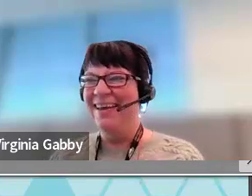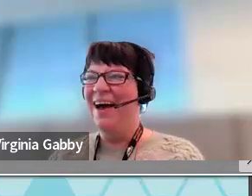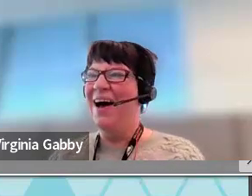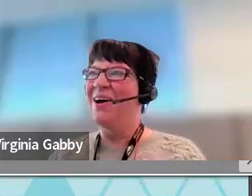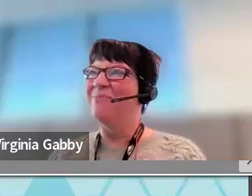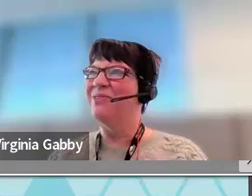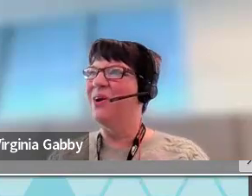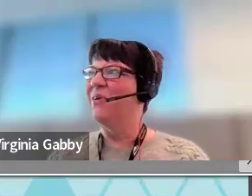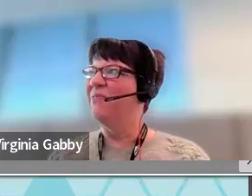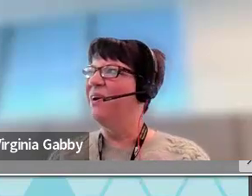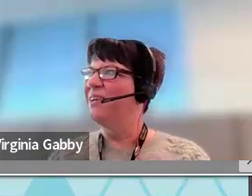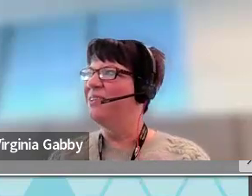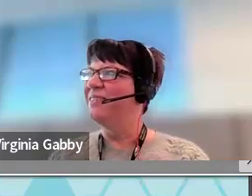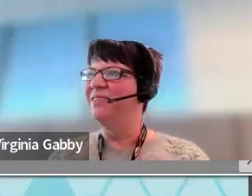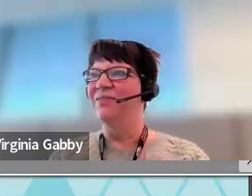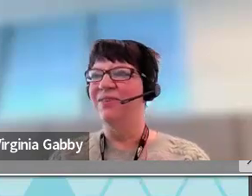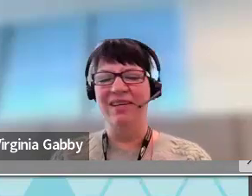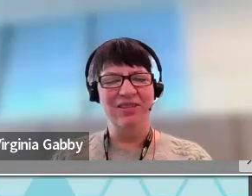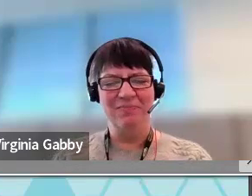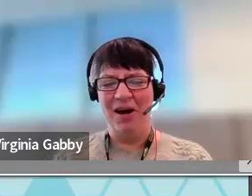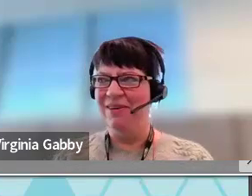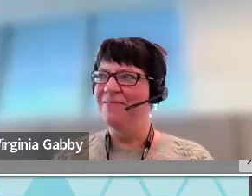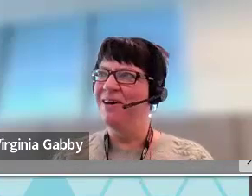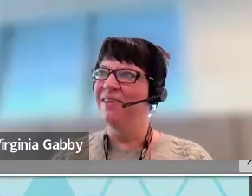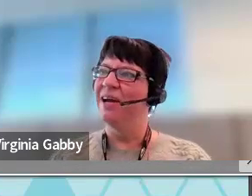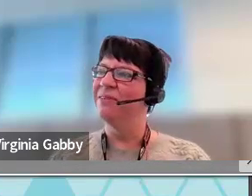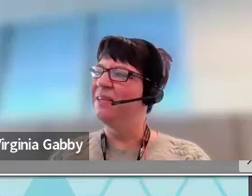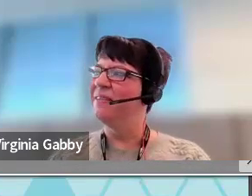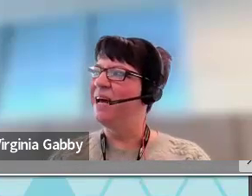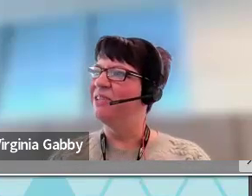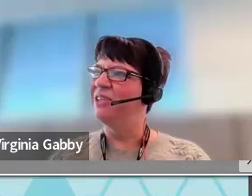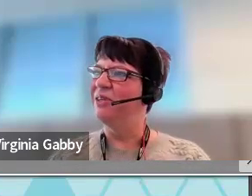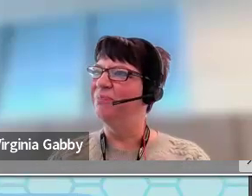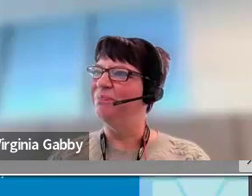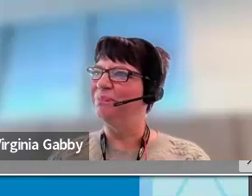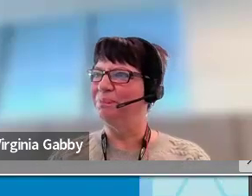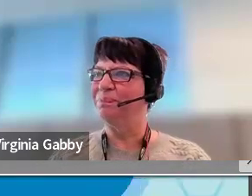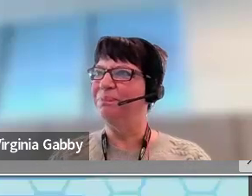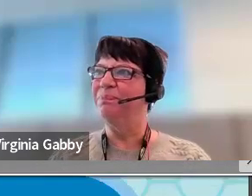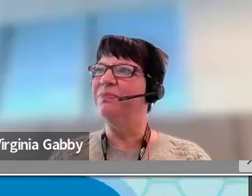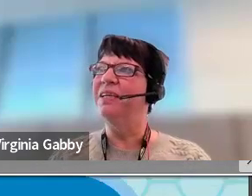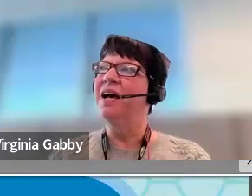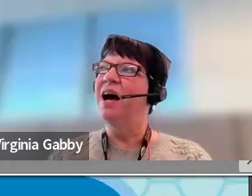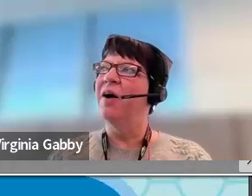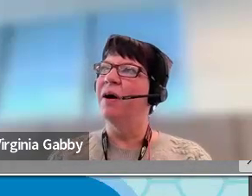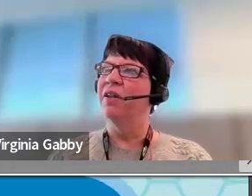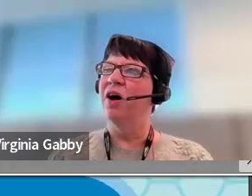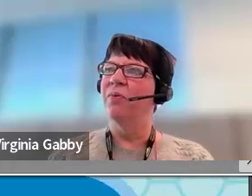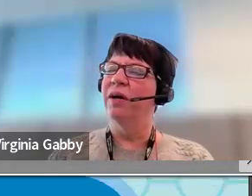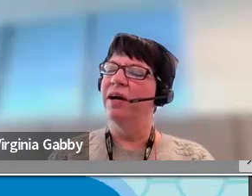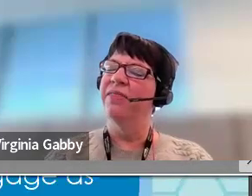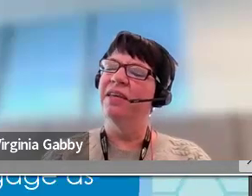chat. So if you are interested, you can just pop me an email and I will send this out to you.